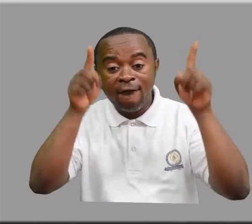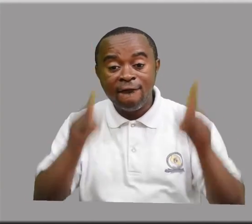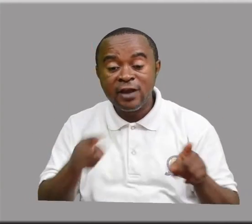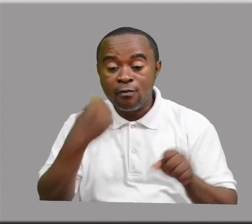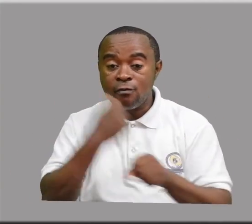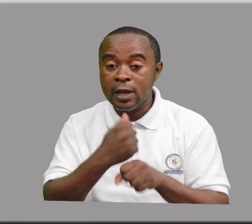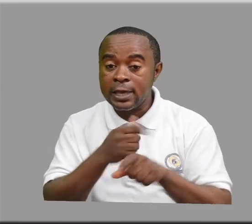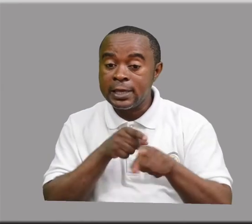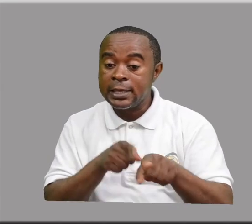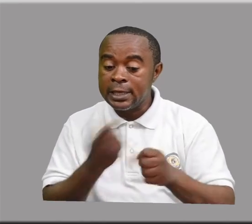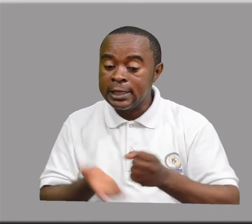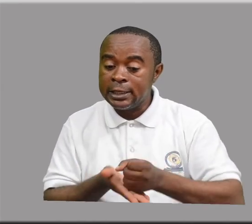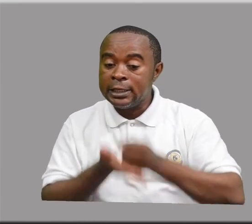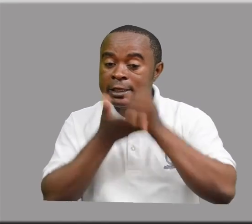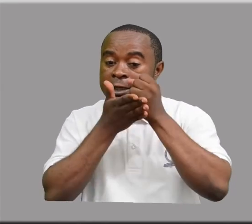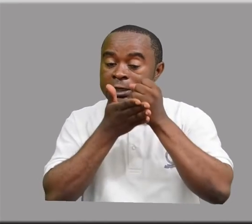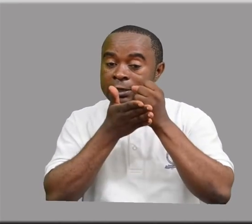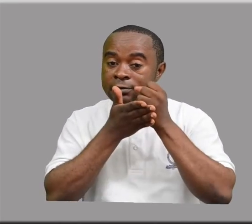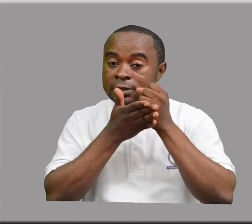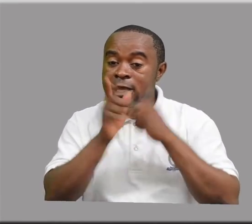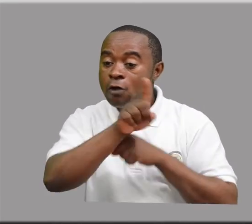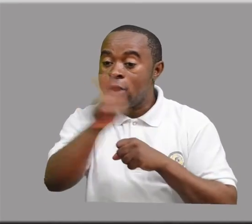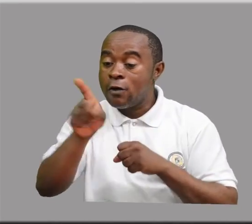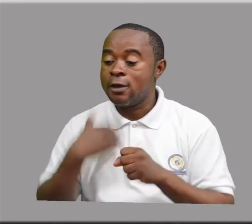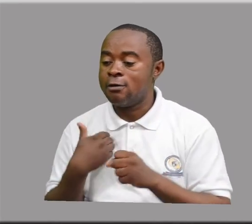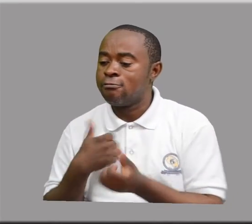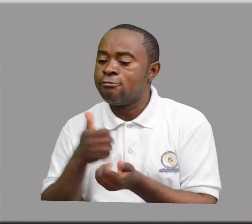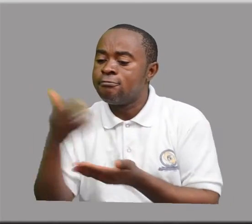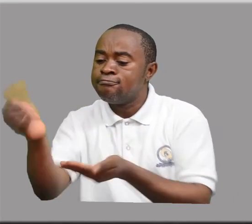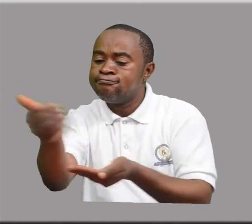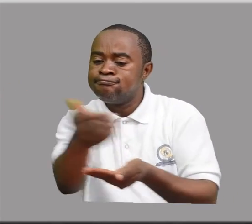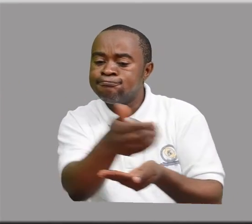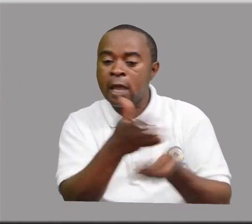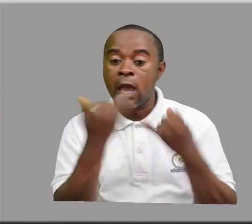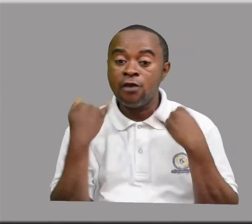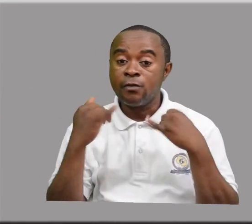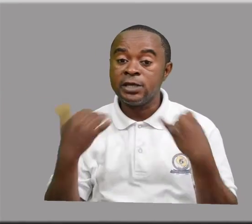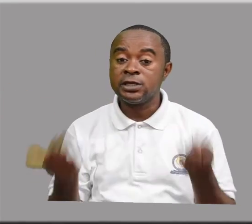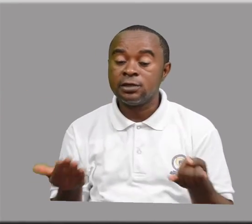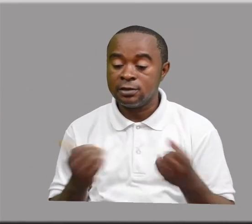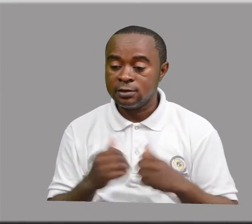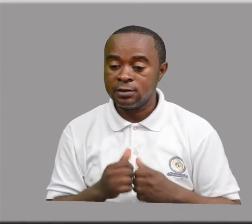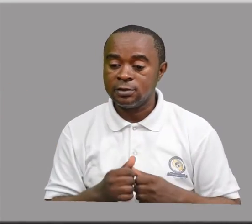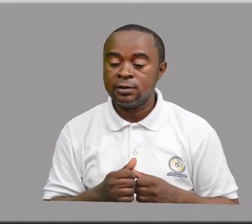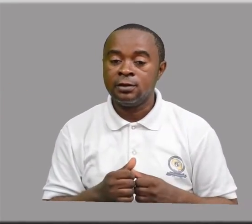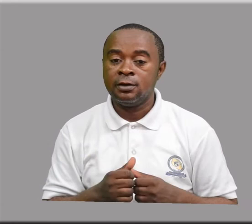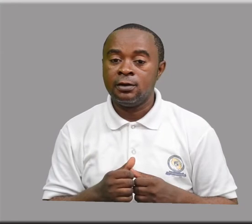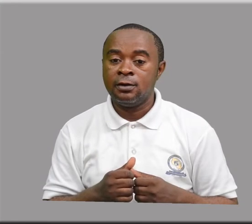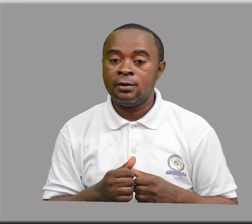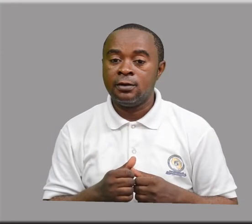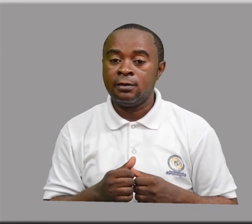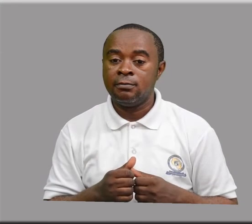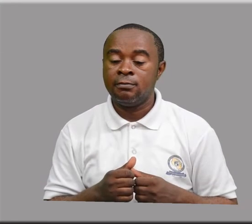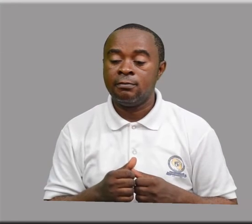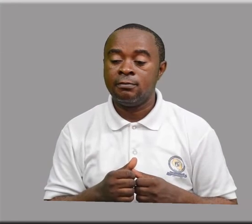developed in chapter 2 will help you to interpret the information that you are getting from the field. So you have